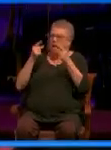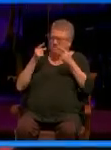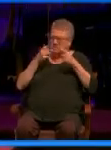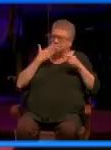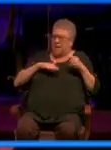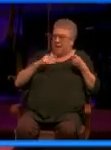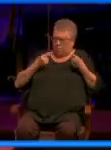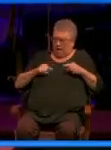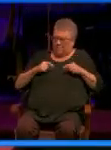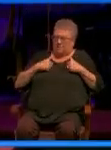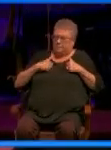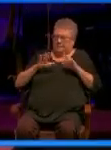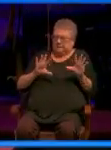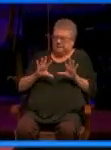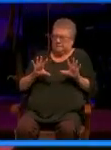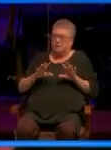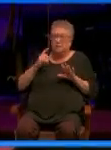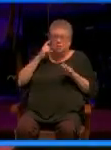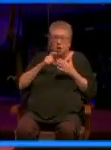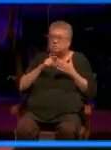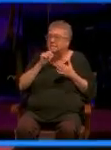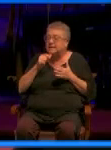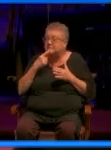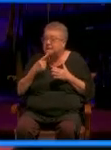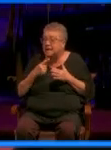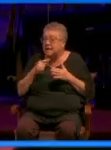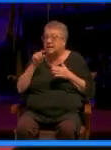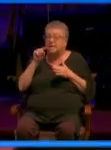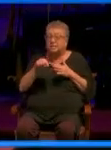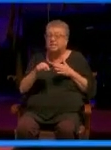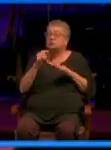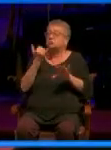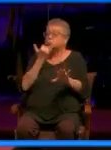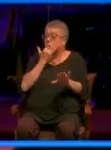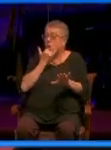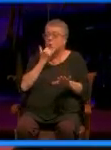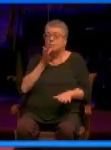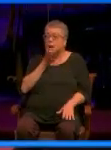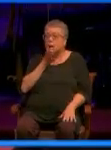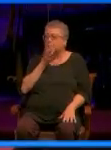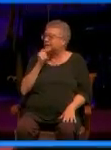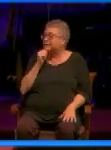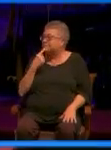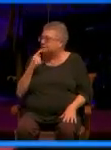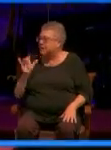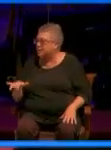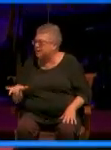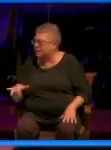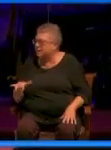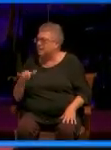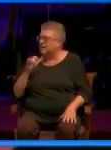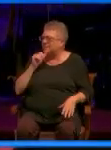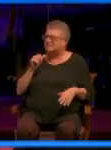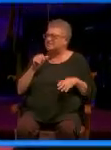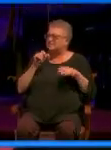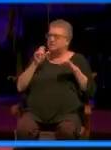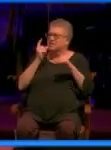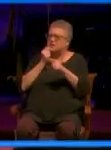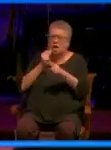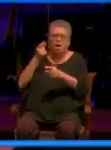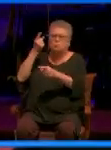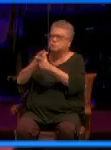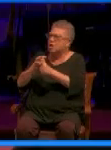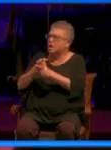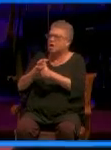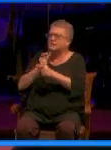Notice what he doesn't say. He doesn't say, this is morally wrong, Mom. This is ethically wrong, Mom. That's not what he